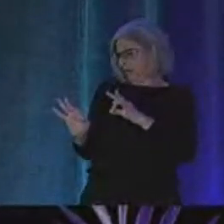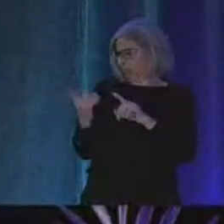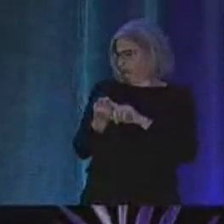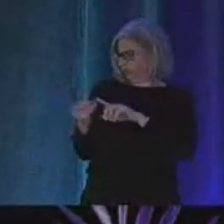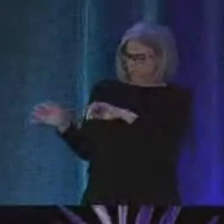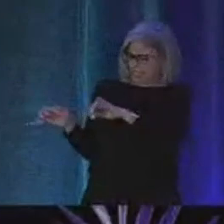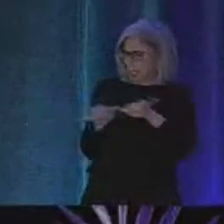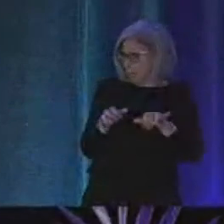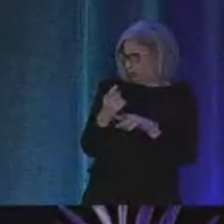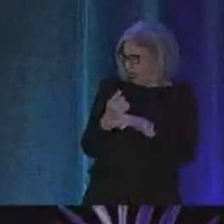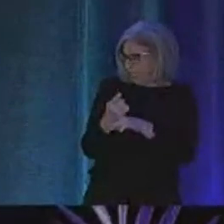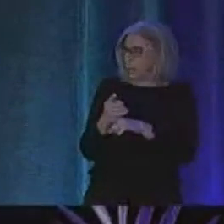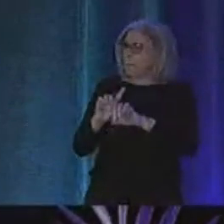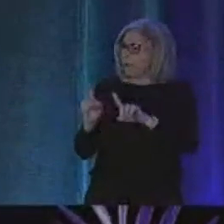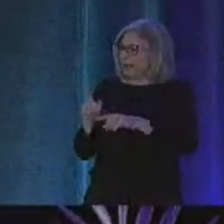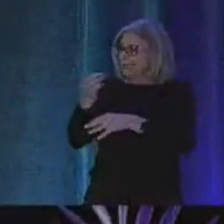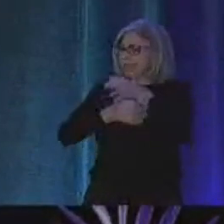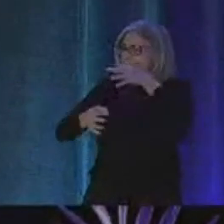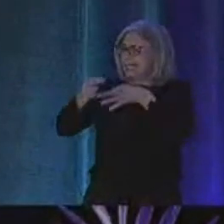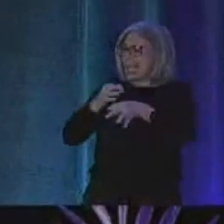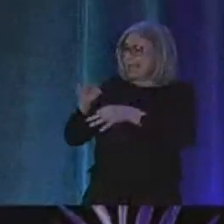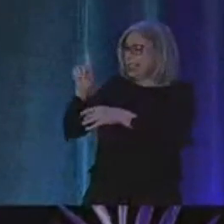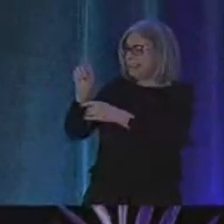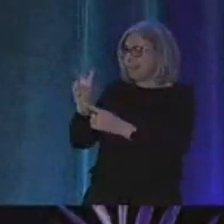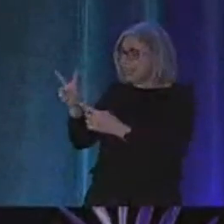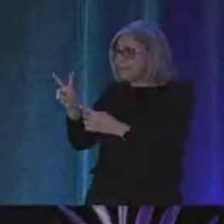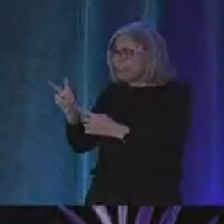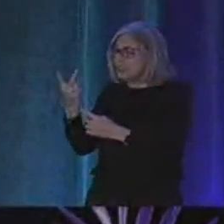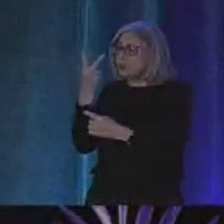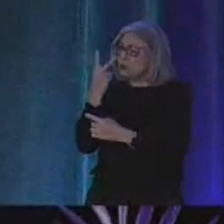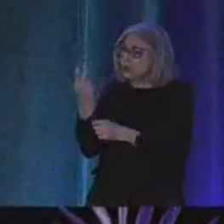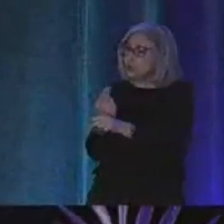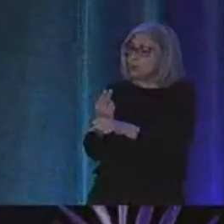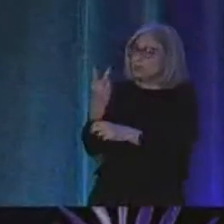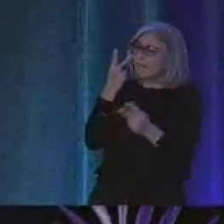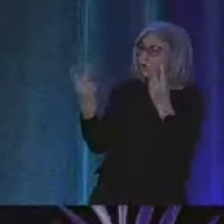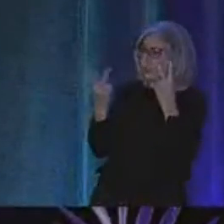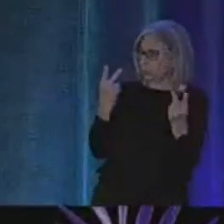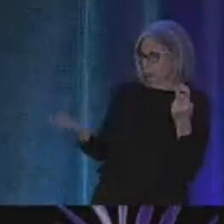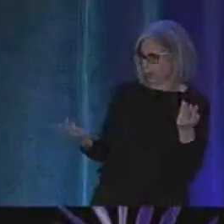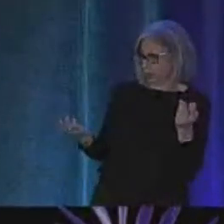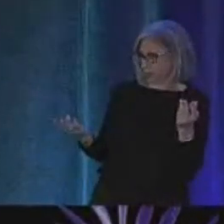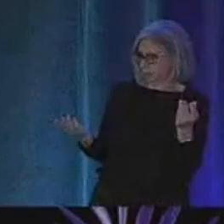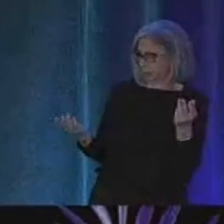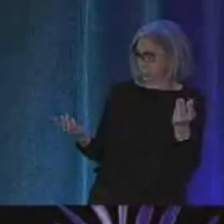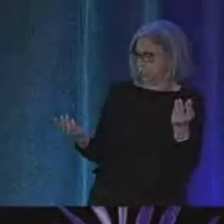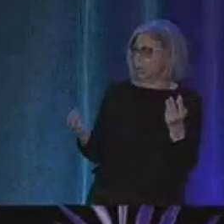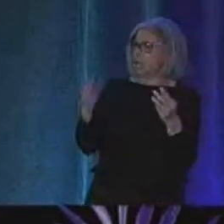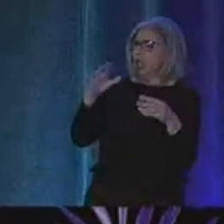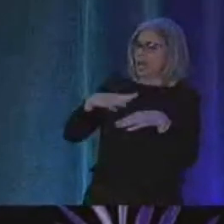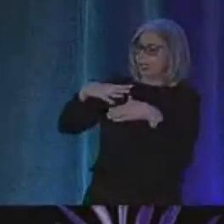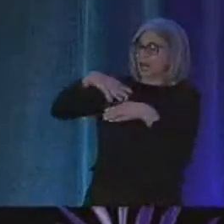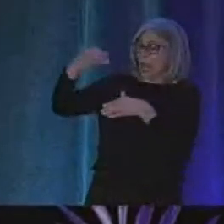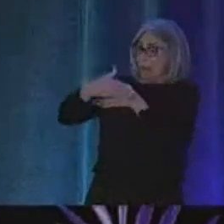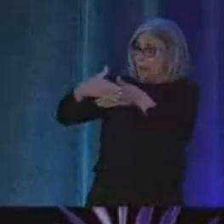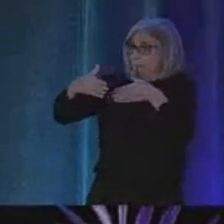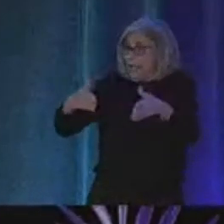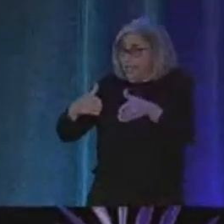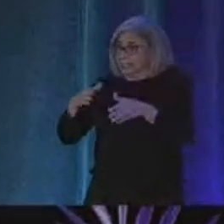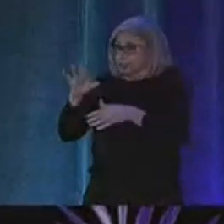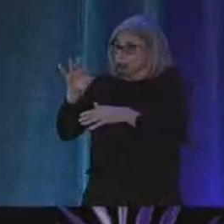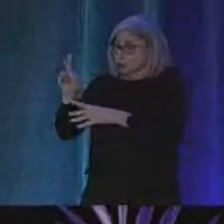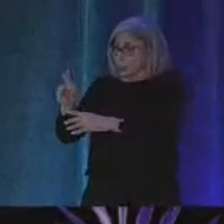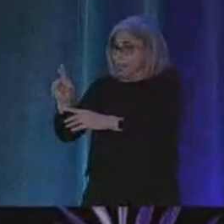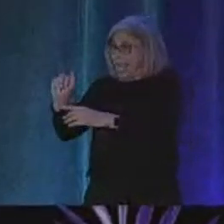similar. But instead of divs, you're seeing views. And I'm using the out-of-the-box React Native components